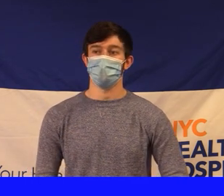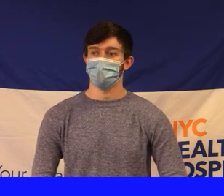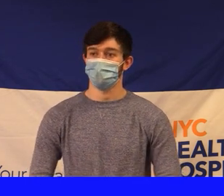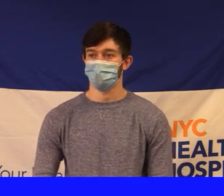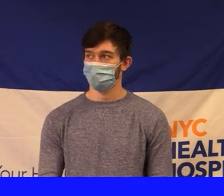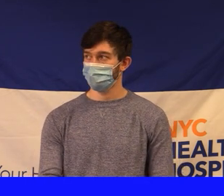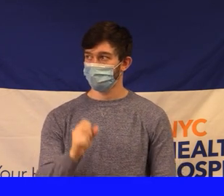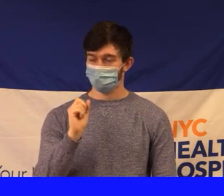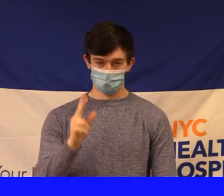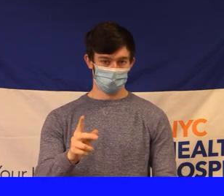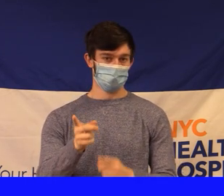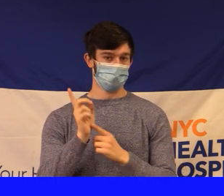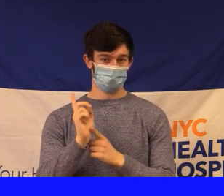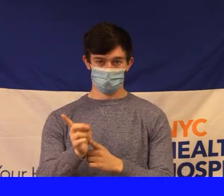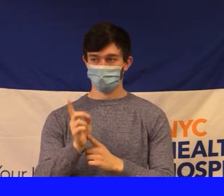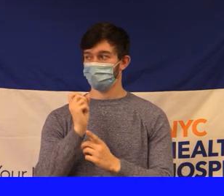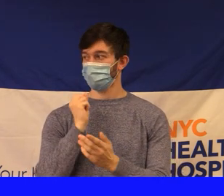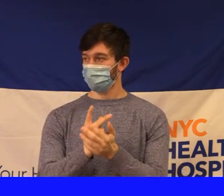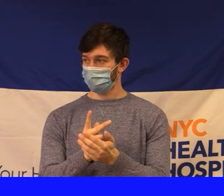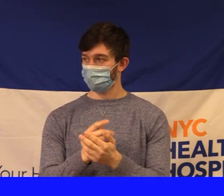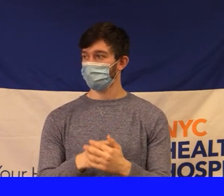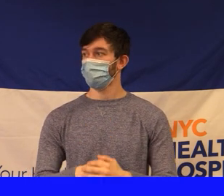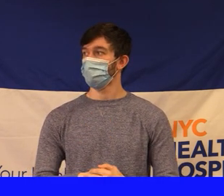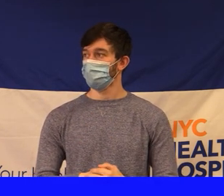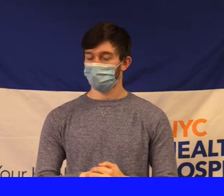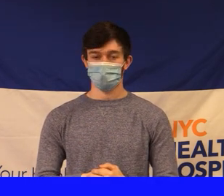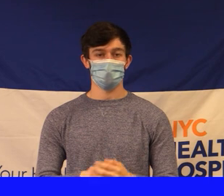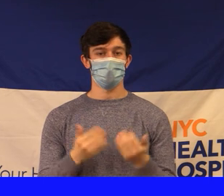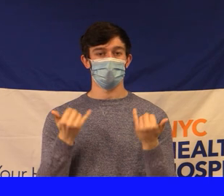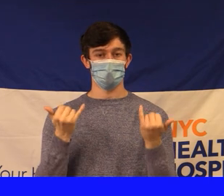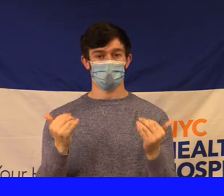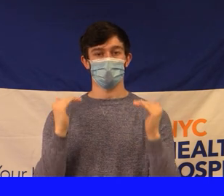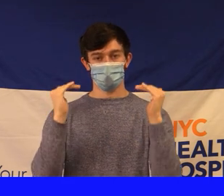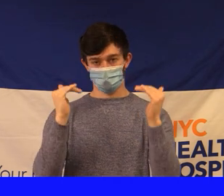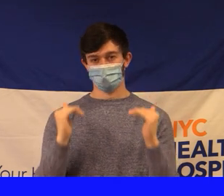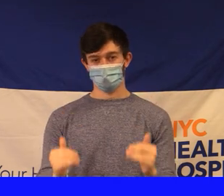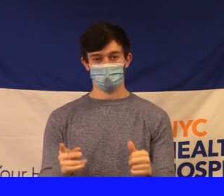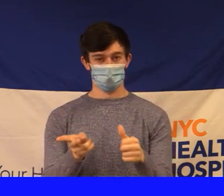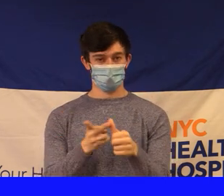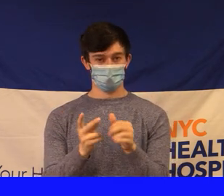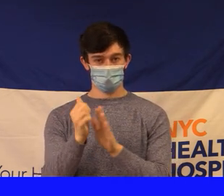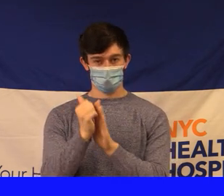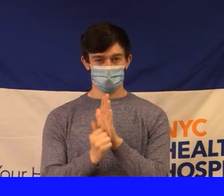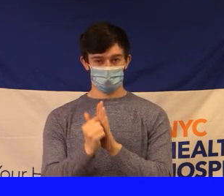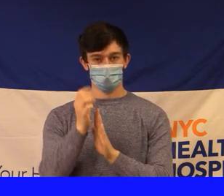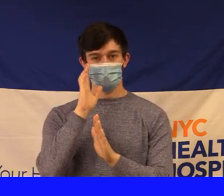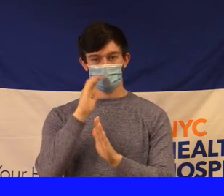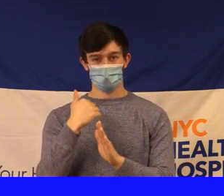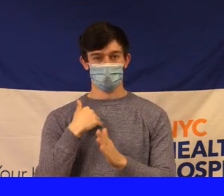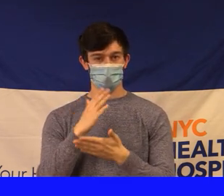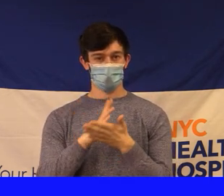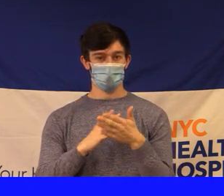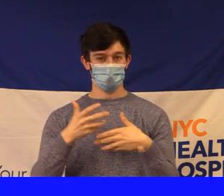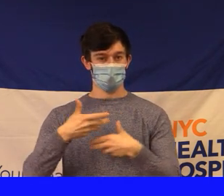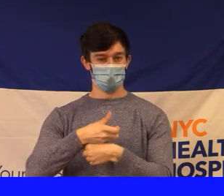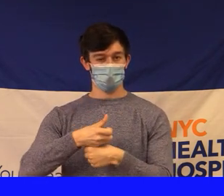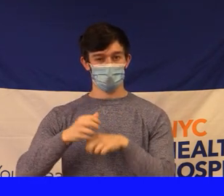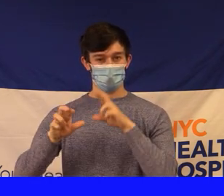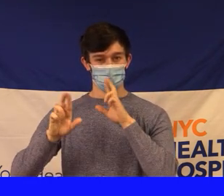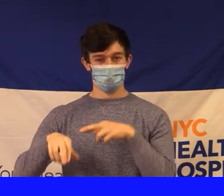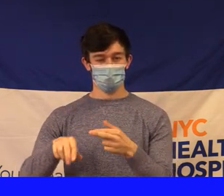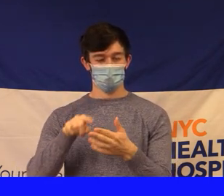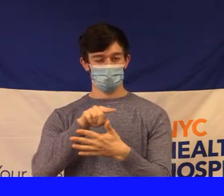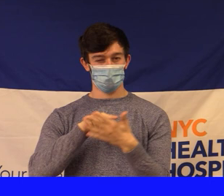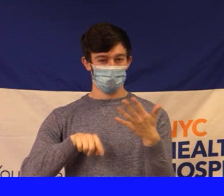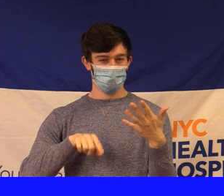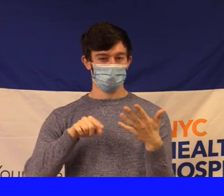Okay, our minutes are approved, and let's move on. We are going to have somewhat truncated reports